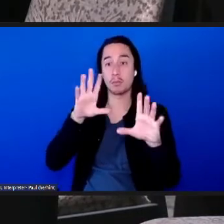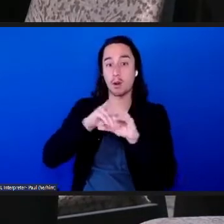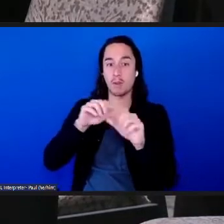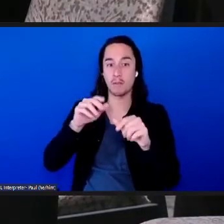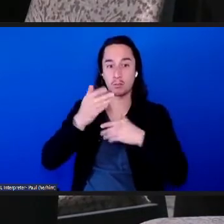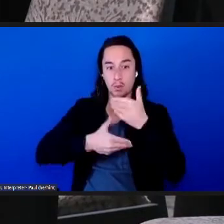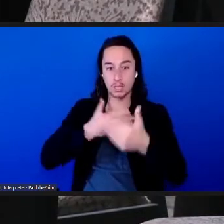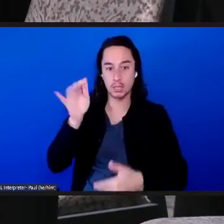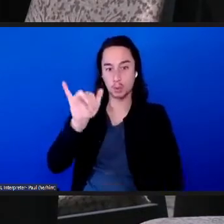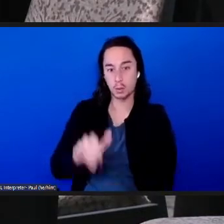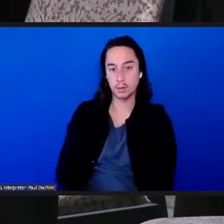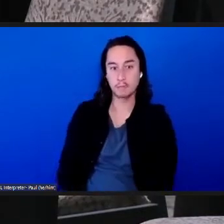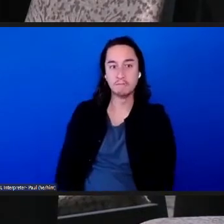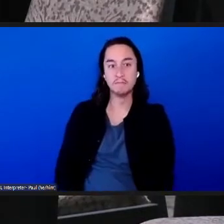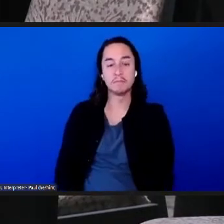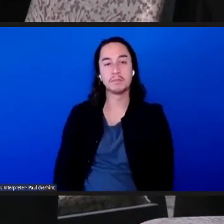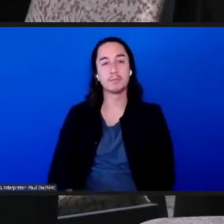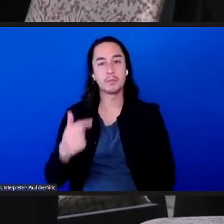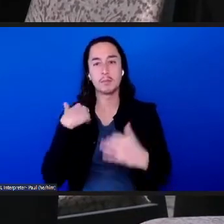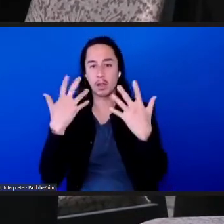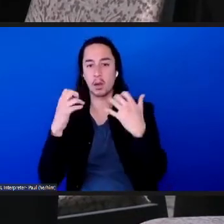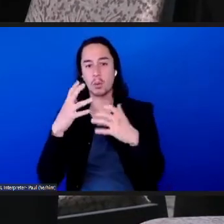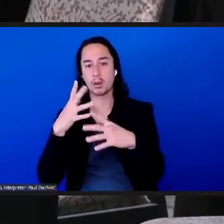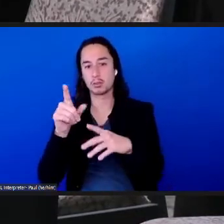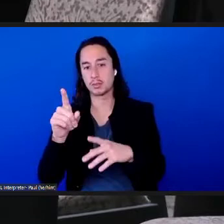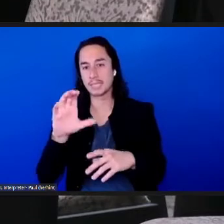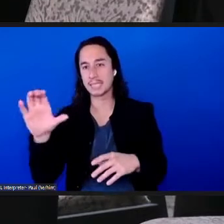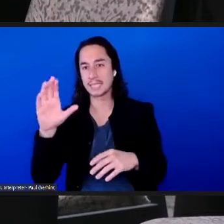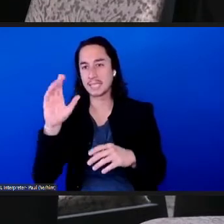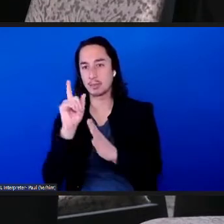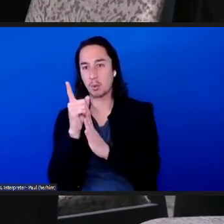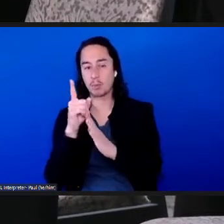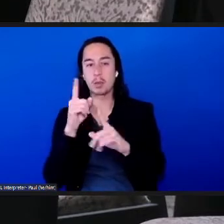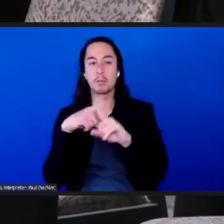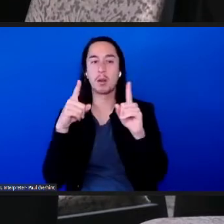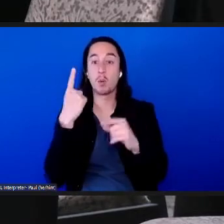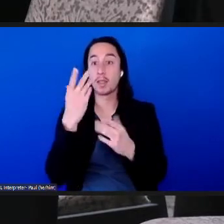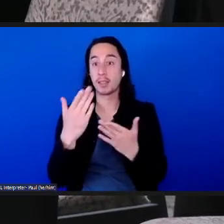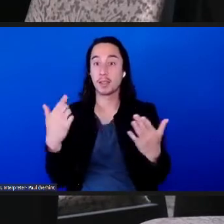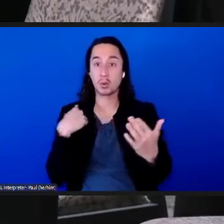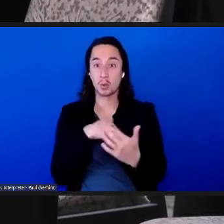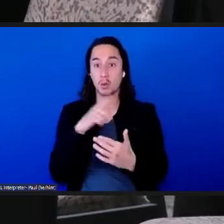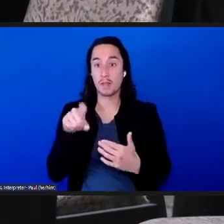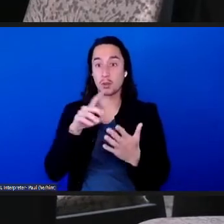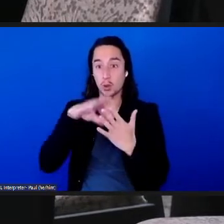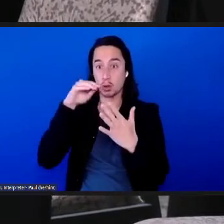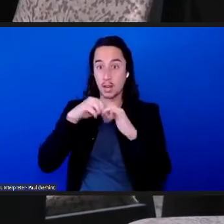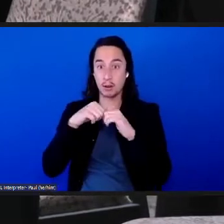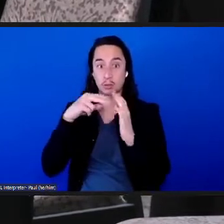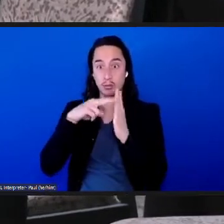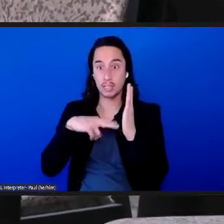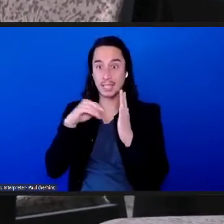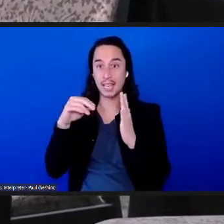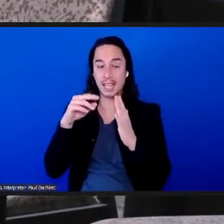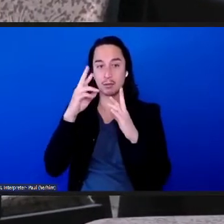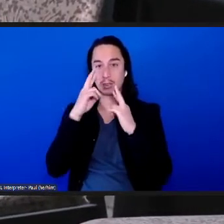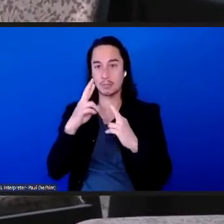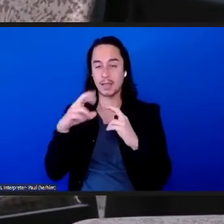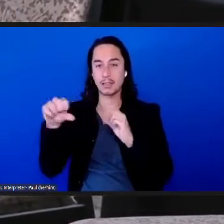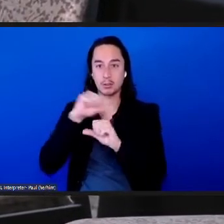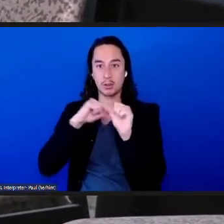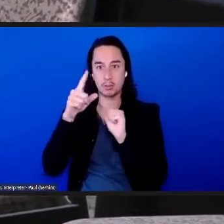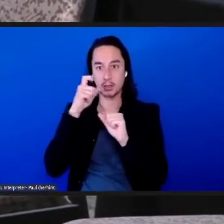well. I want to get to Cece in a moment, but I also want to say one thing. We also need to learn how to read and respect each other, because there's a whole lot